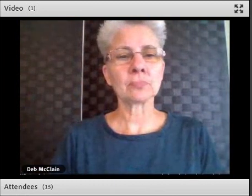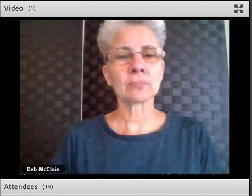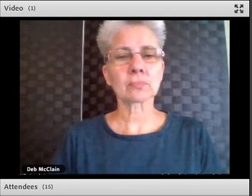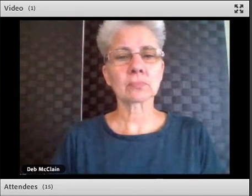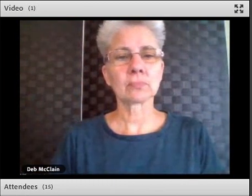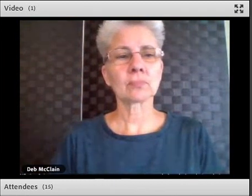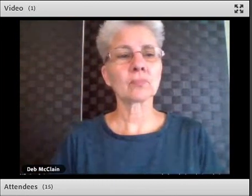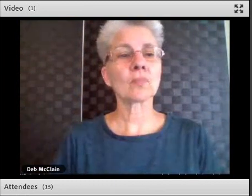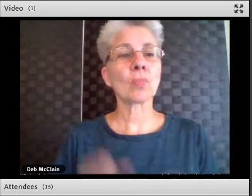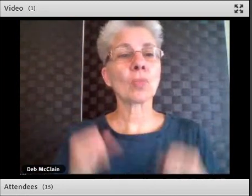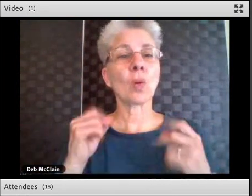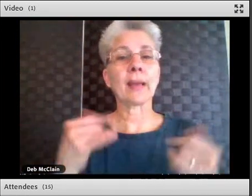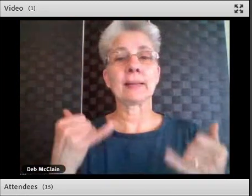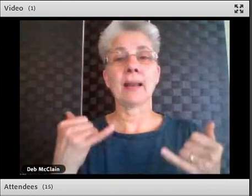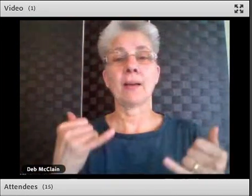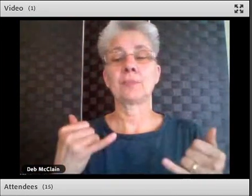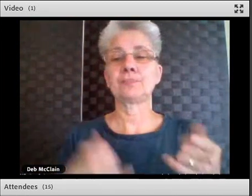Okay.